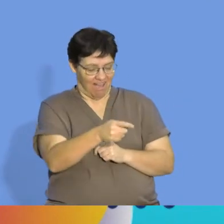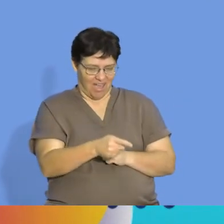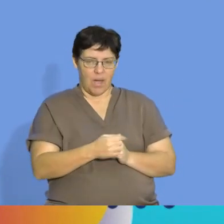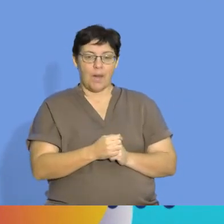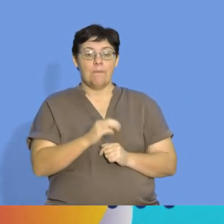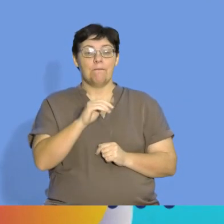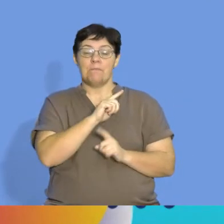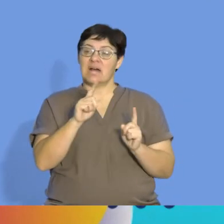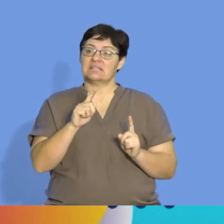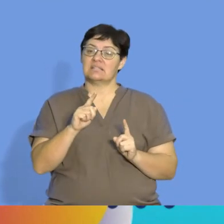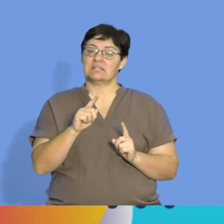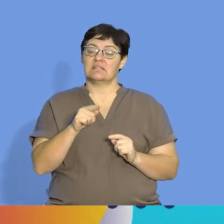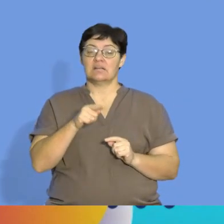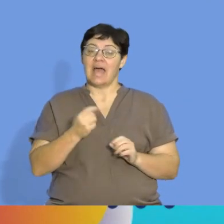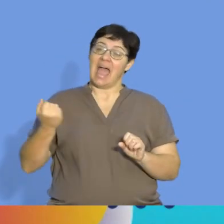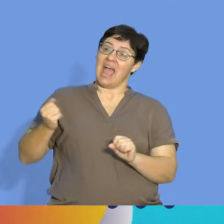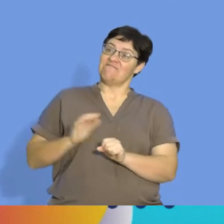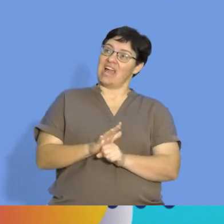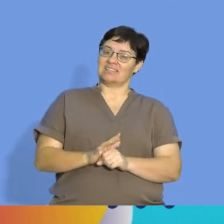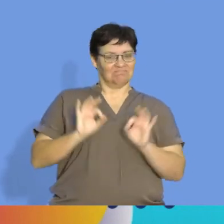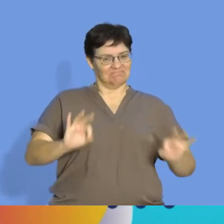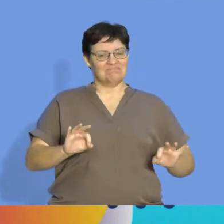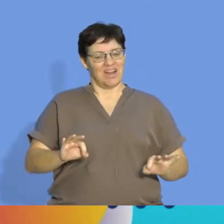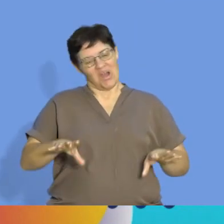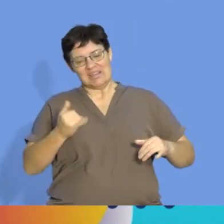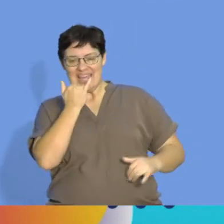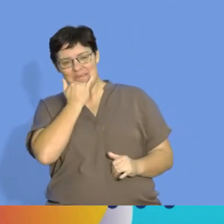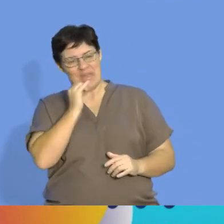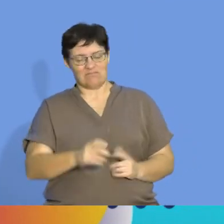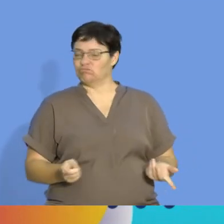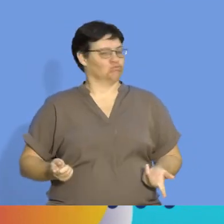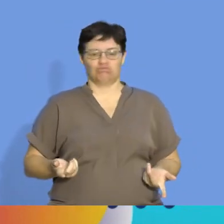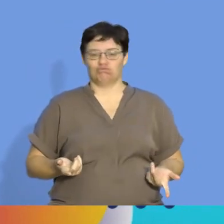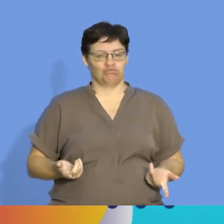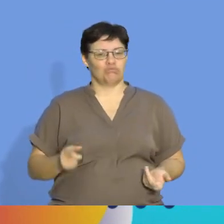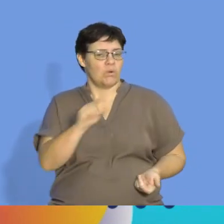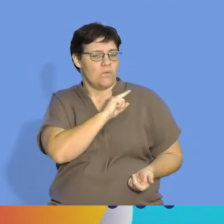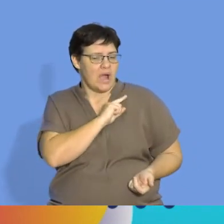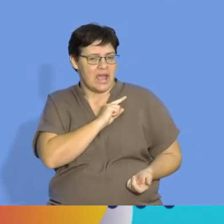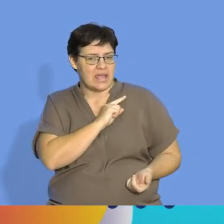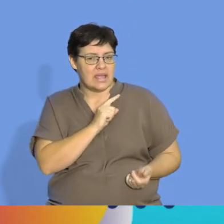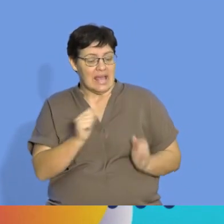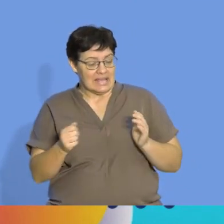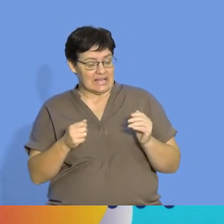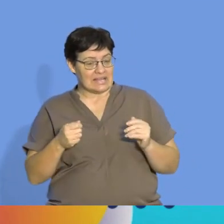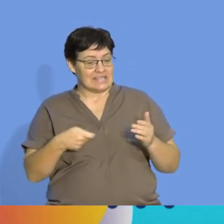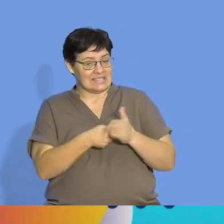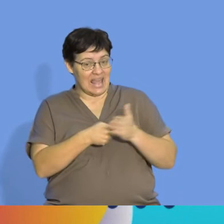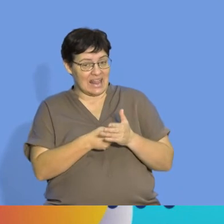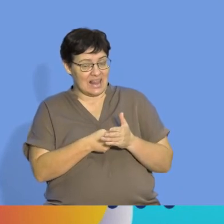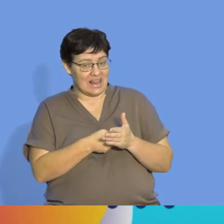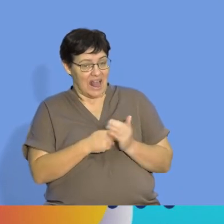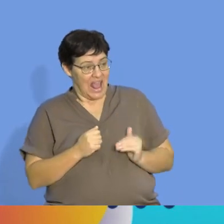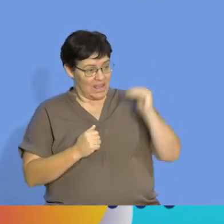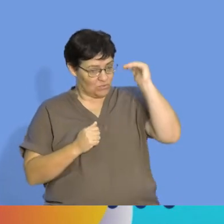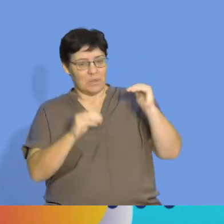that change did not give us the desired effect. Why? The idea to increase your